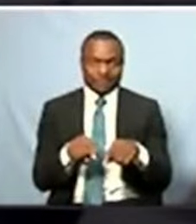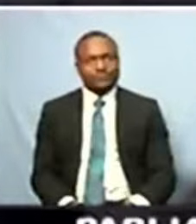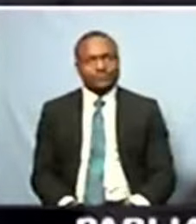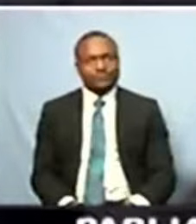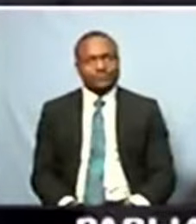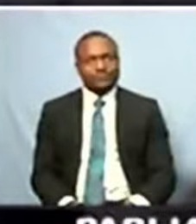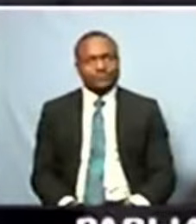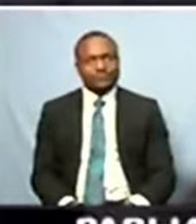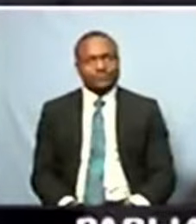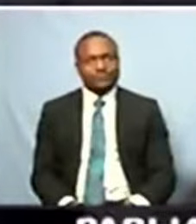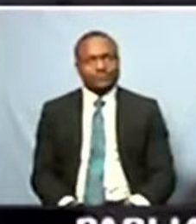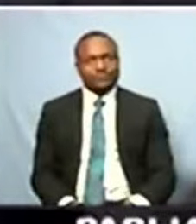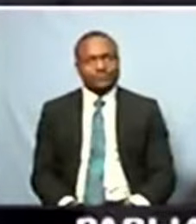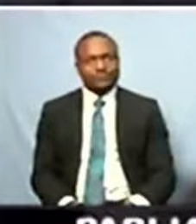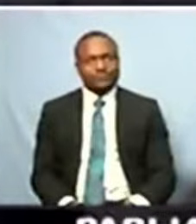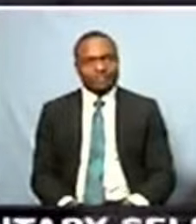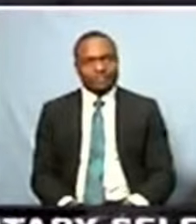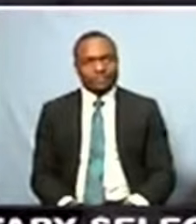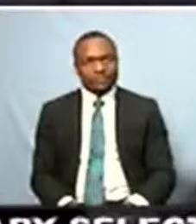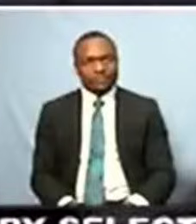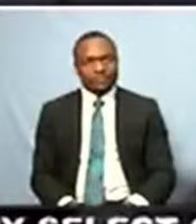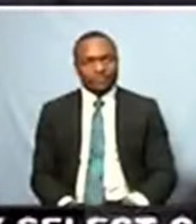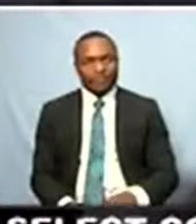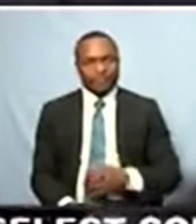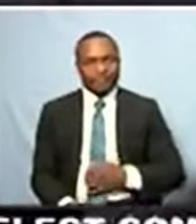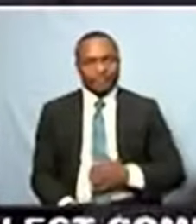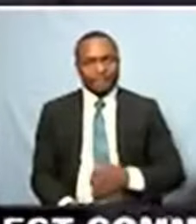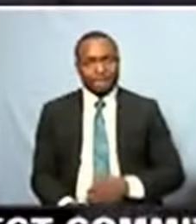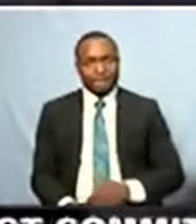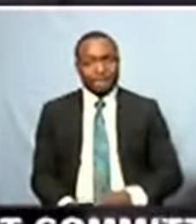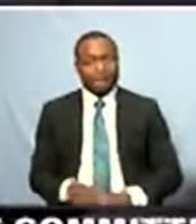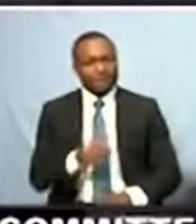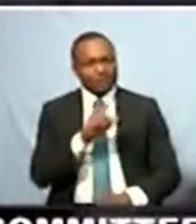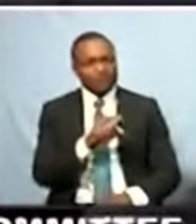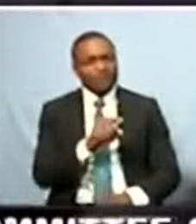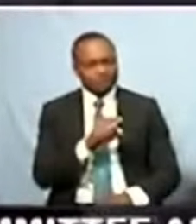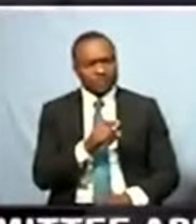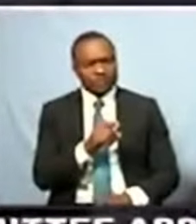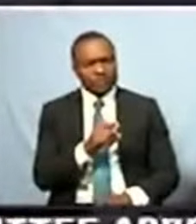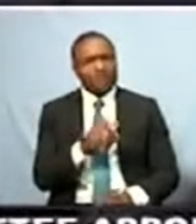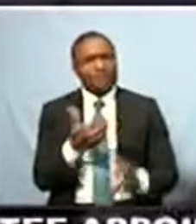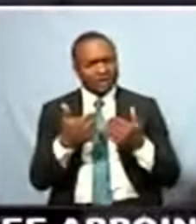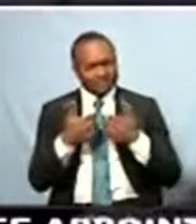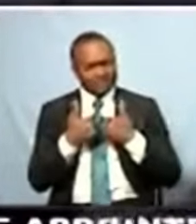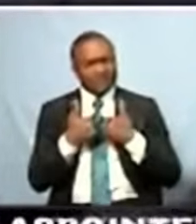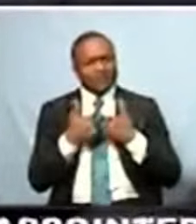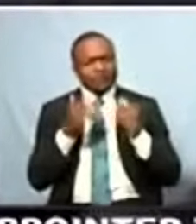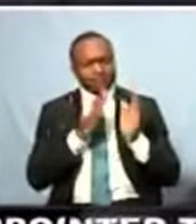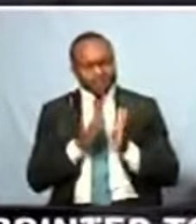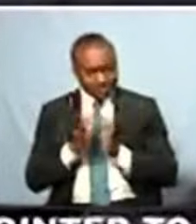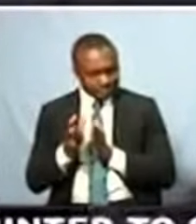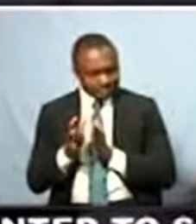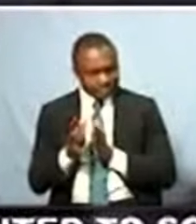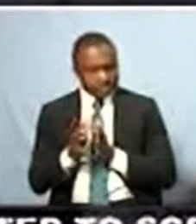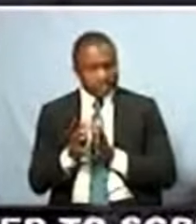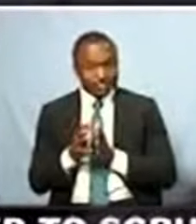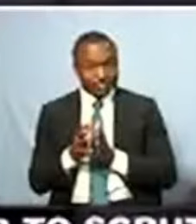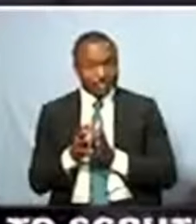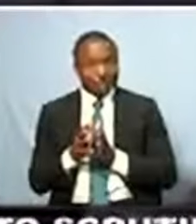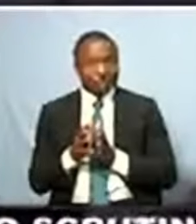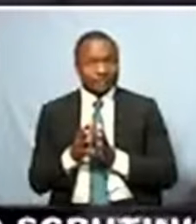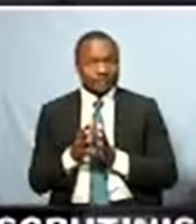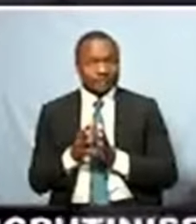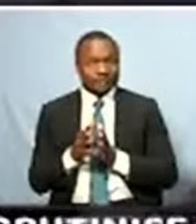regard to the fact that one of the reasons for introducing a PRR